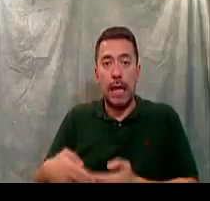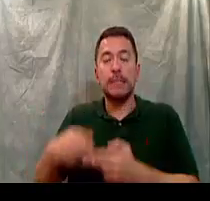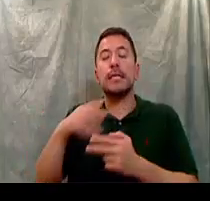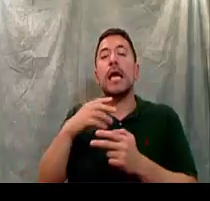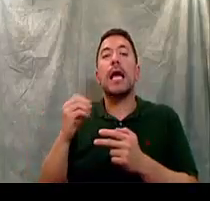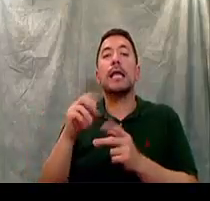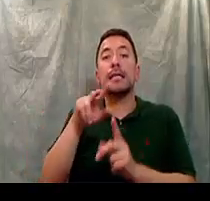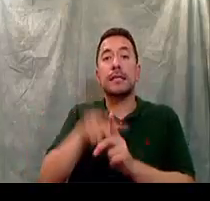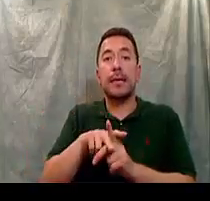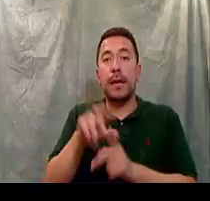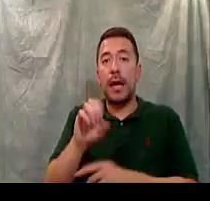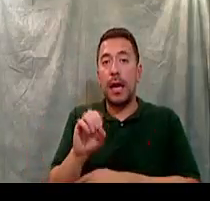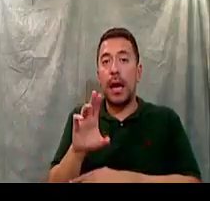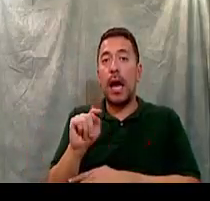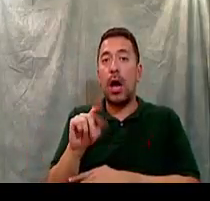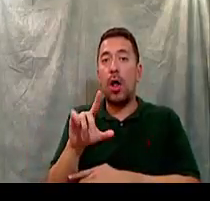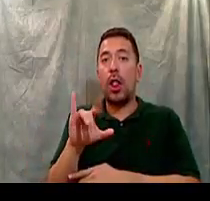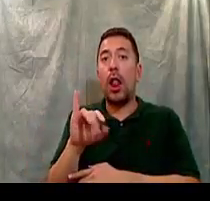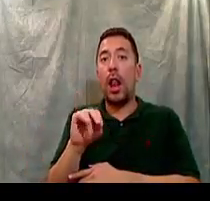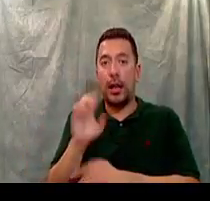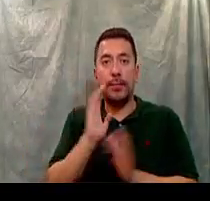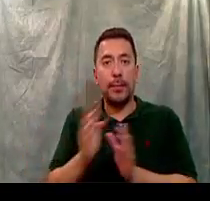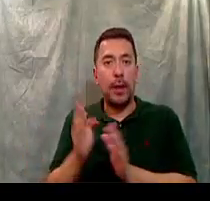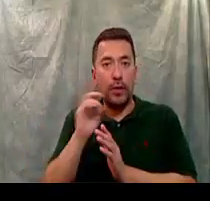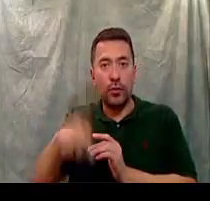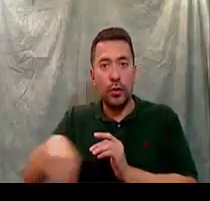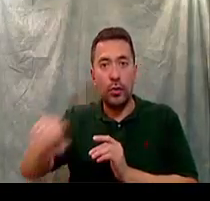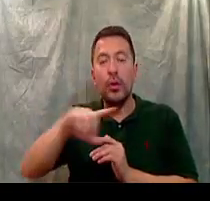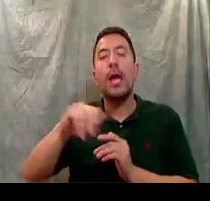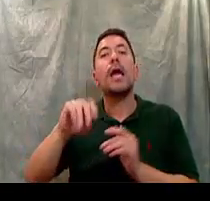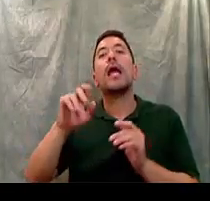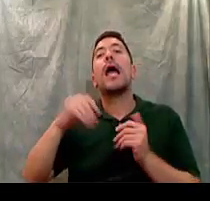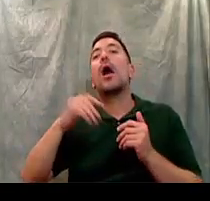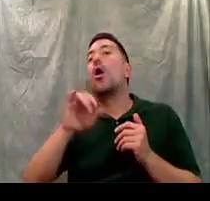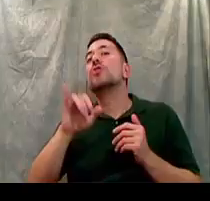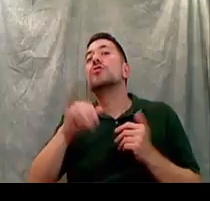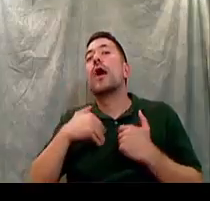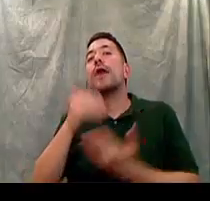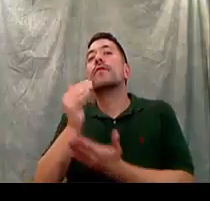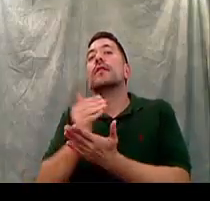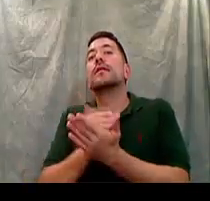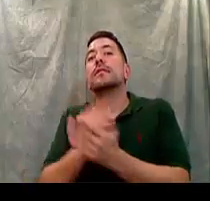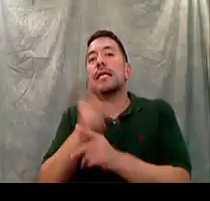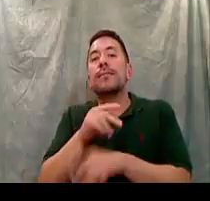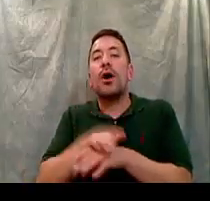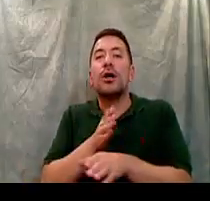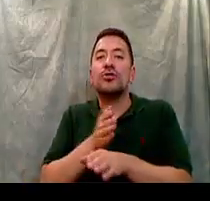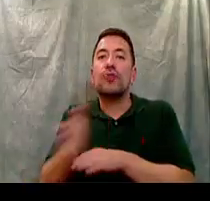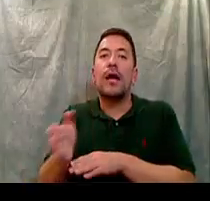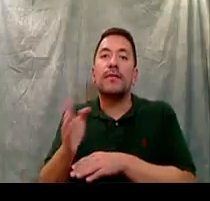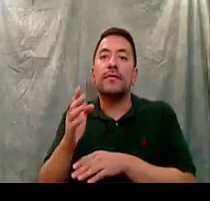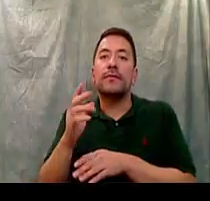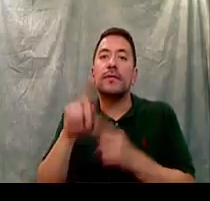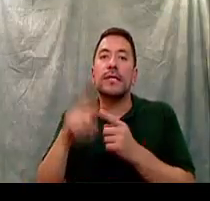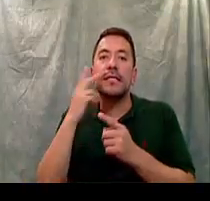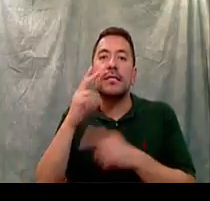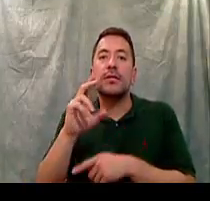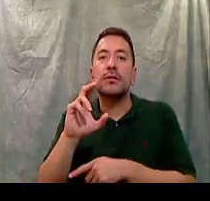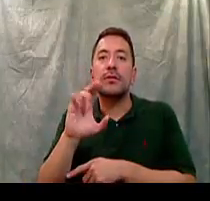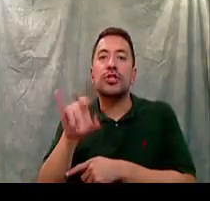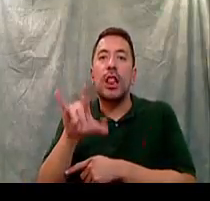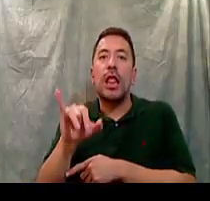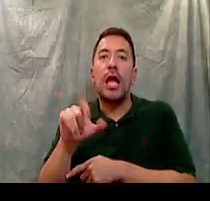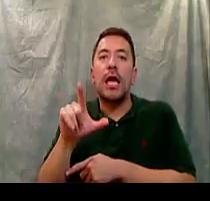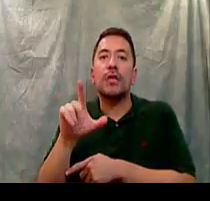assignment outline that I have fleshed out for you, and then there's the list to try and keep you on track between now and when I see you on 7/23 for our last